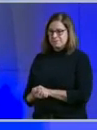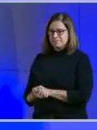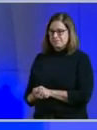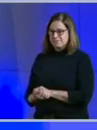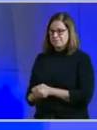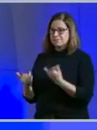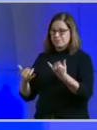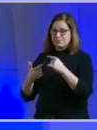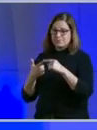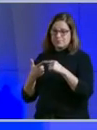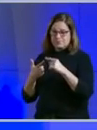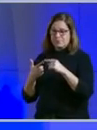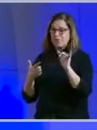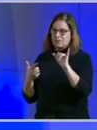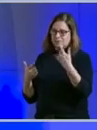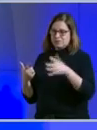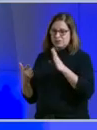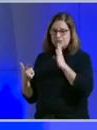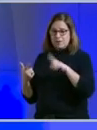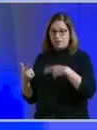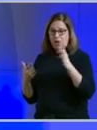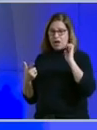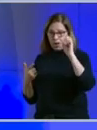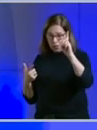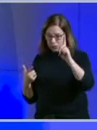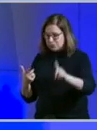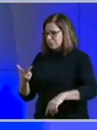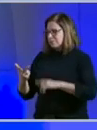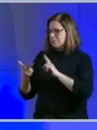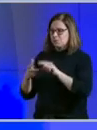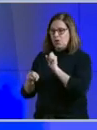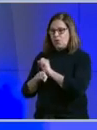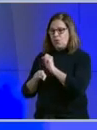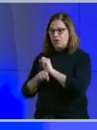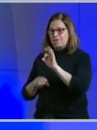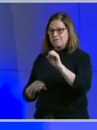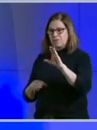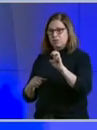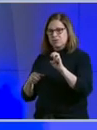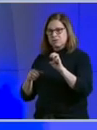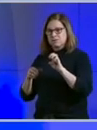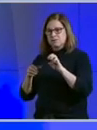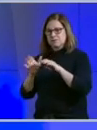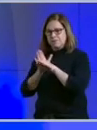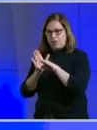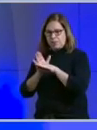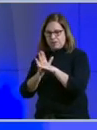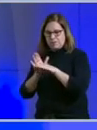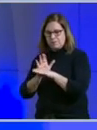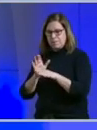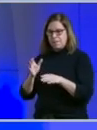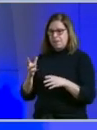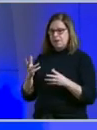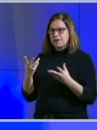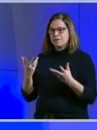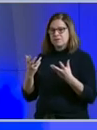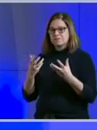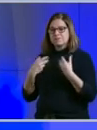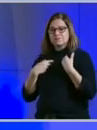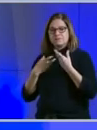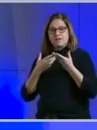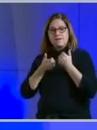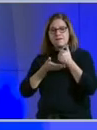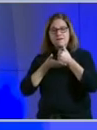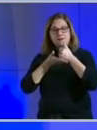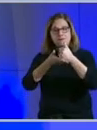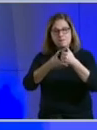workforce development. As you look back on the investments we made in the last 4 years, what do you think were some of the strongest investments,